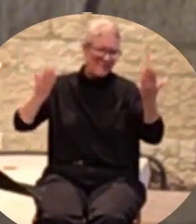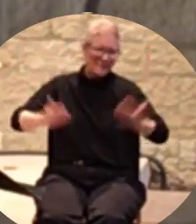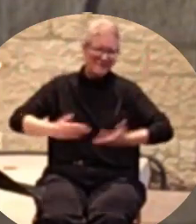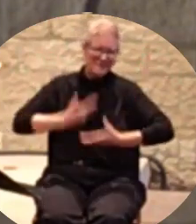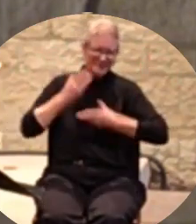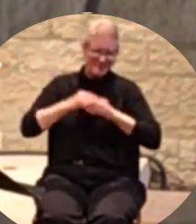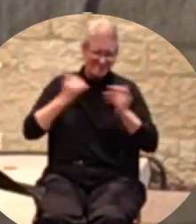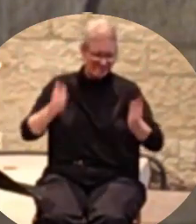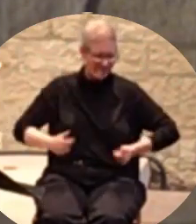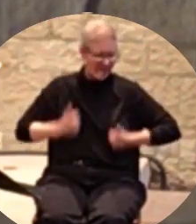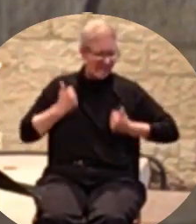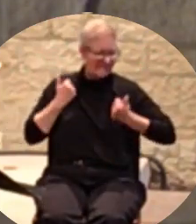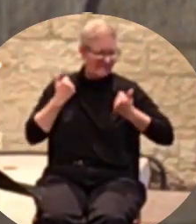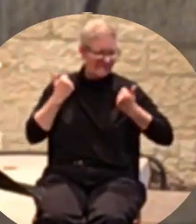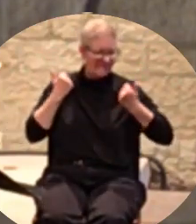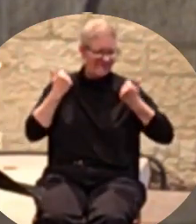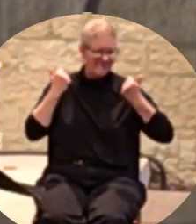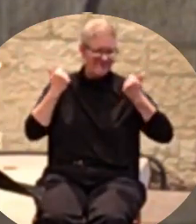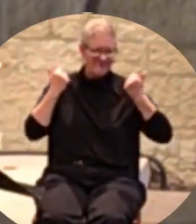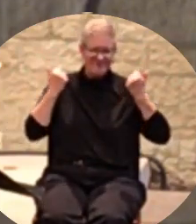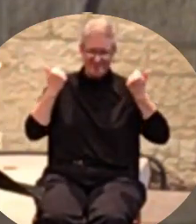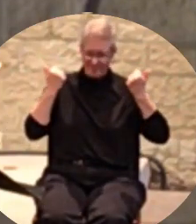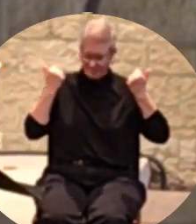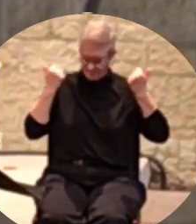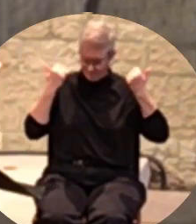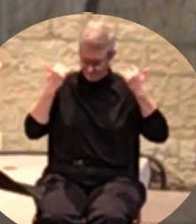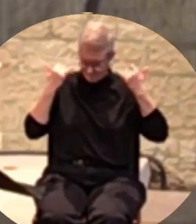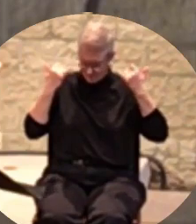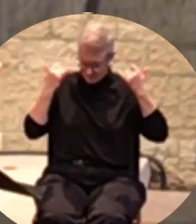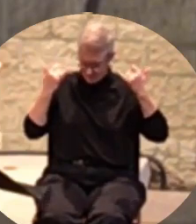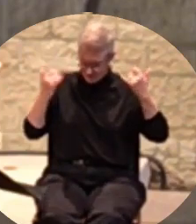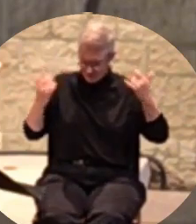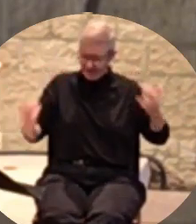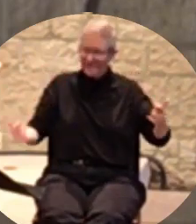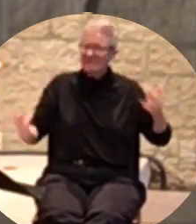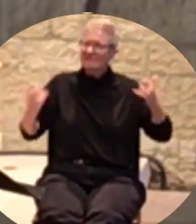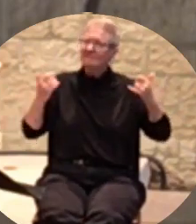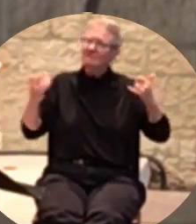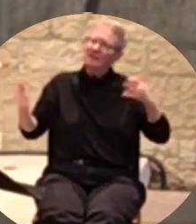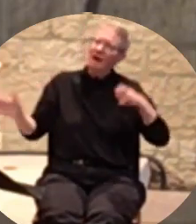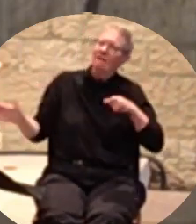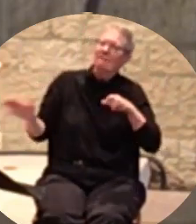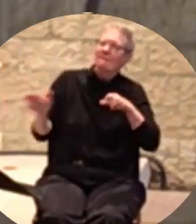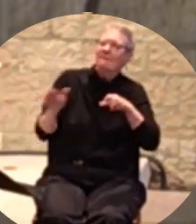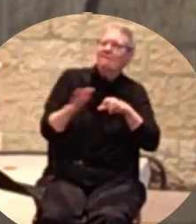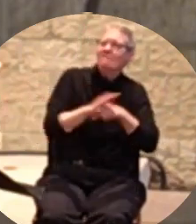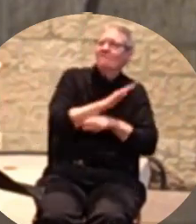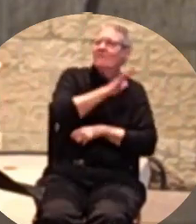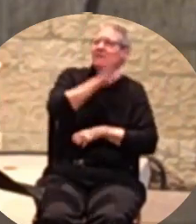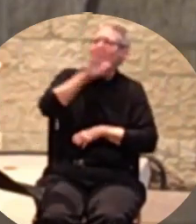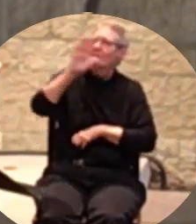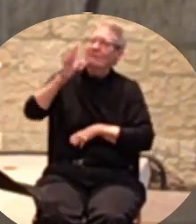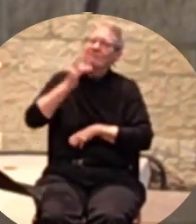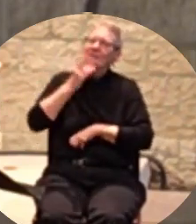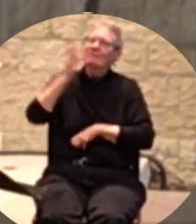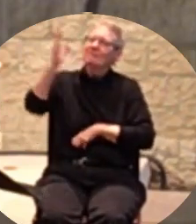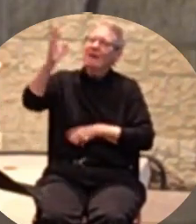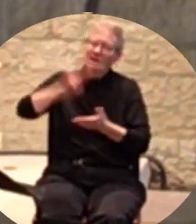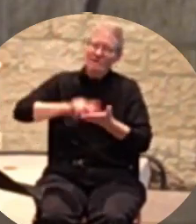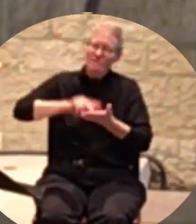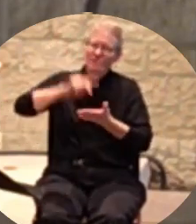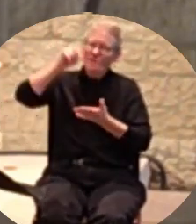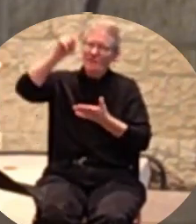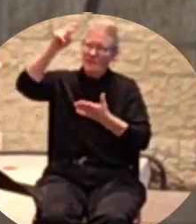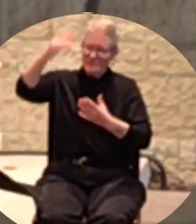Oh, fill us with the light of a resurrection.